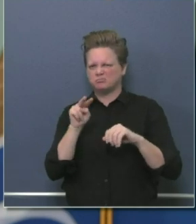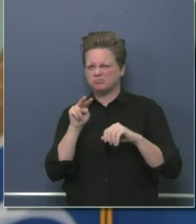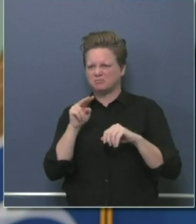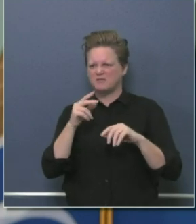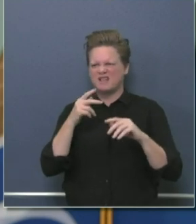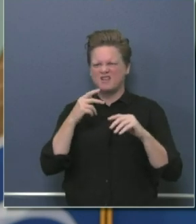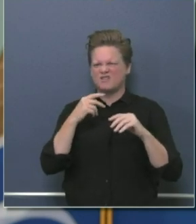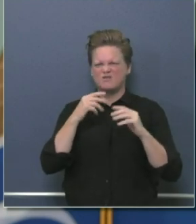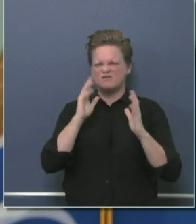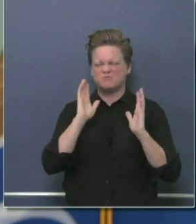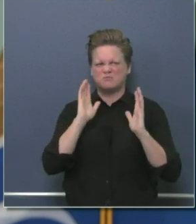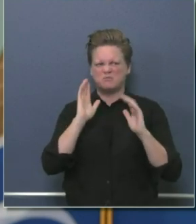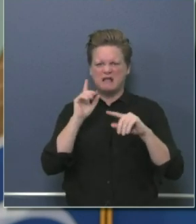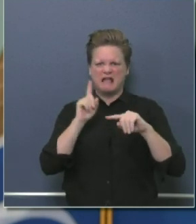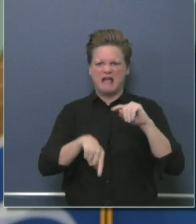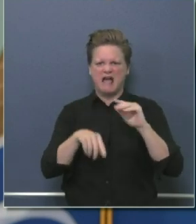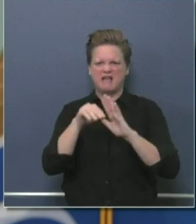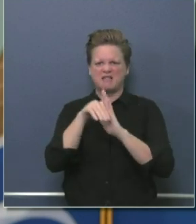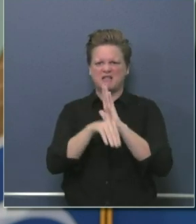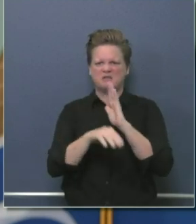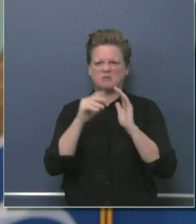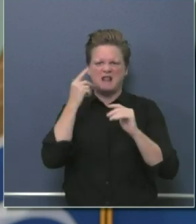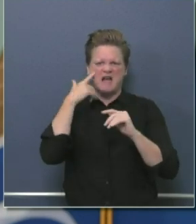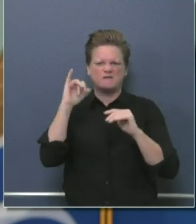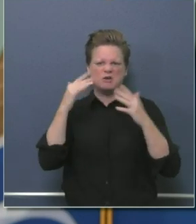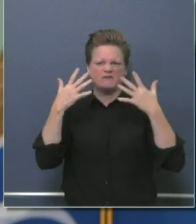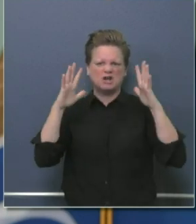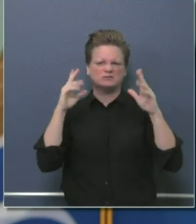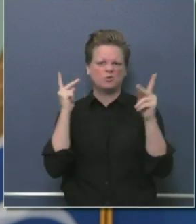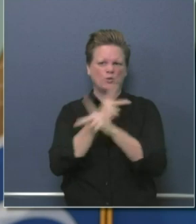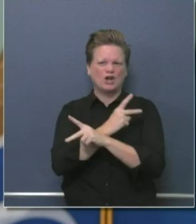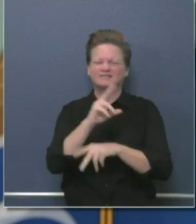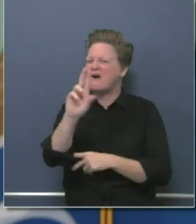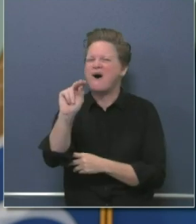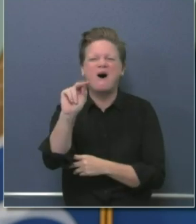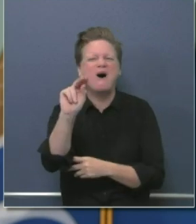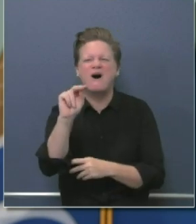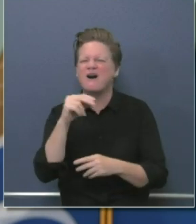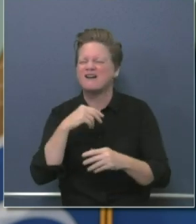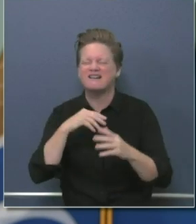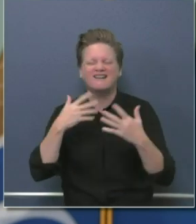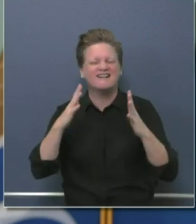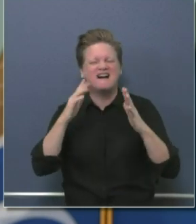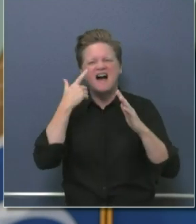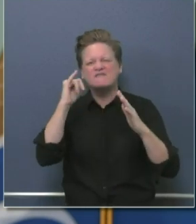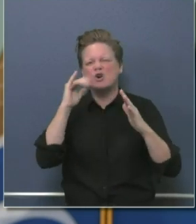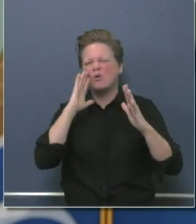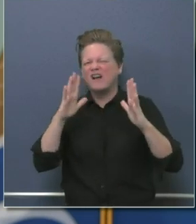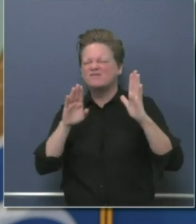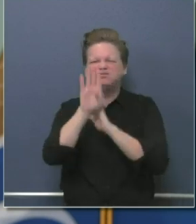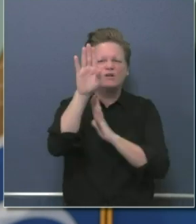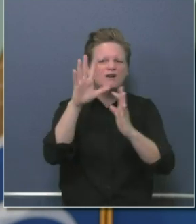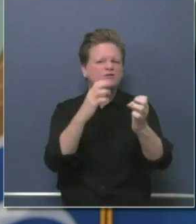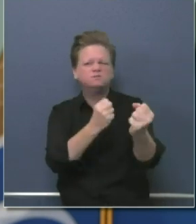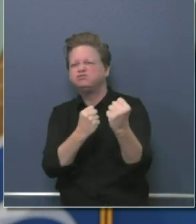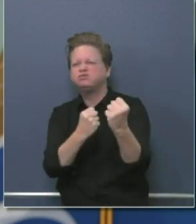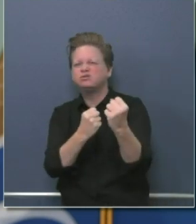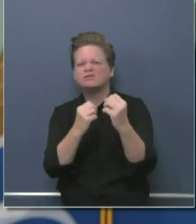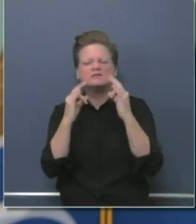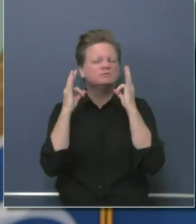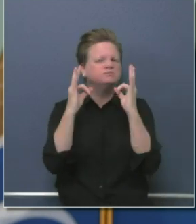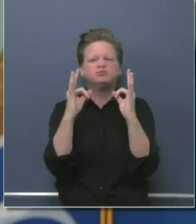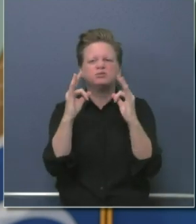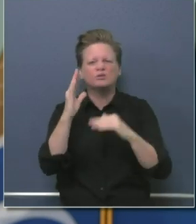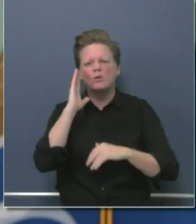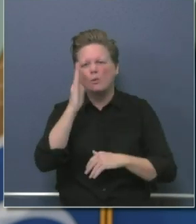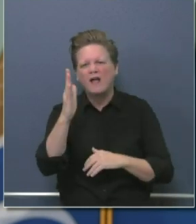society. We'll be a smarter society, stronger society, more resilient state, and nation. No doubt in